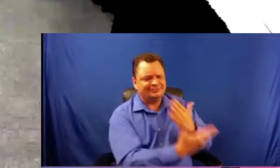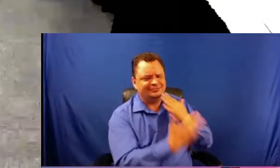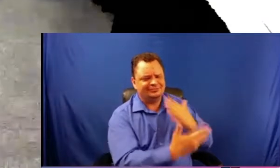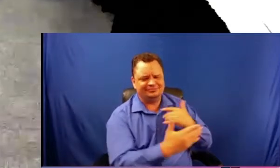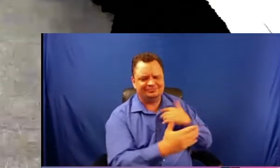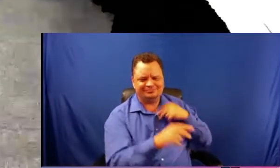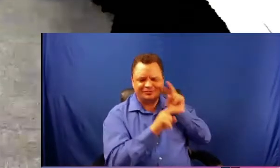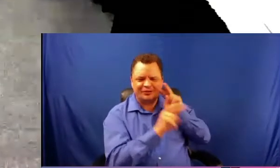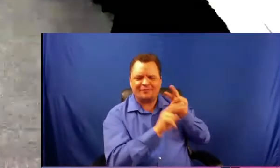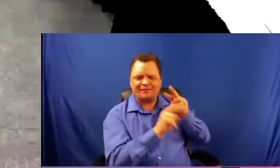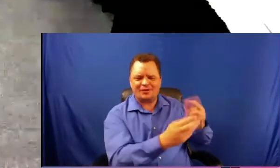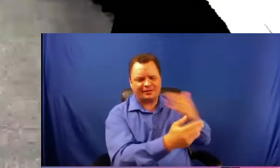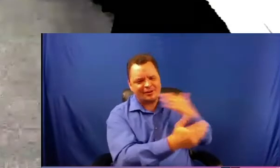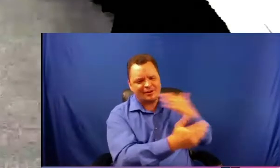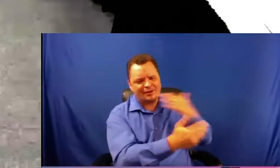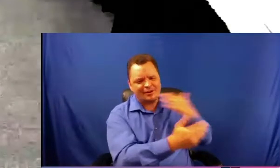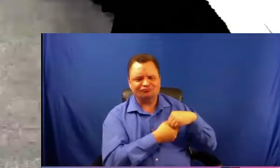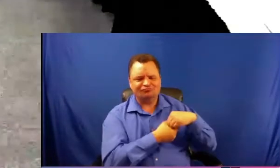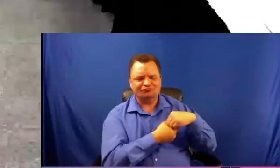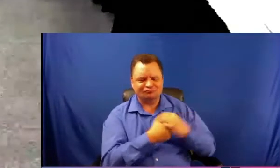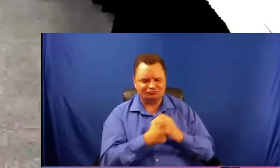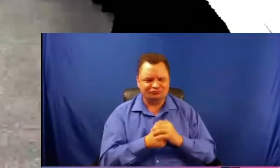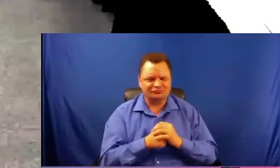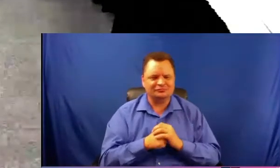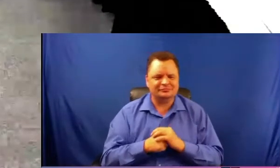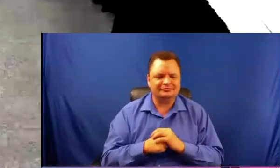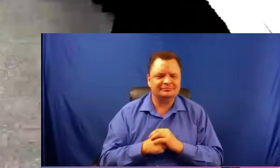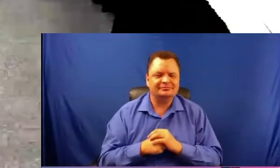member comments as we get started?